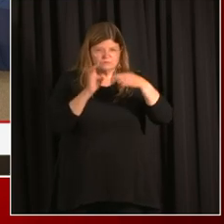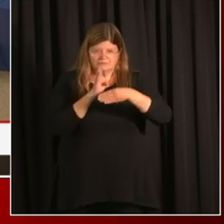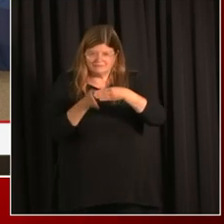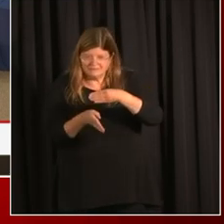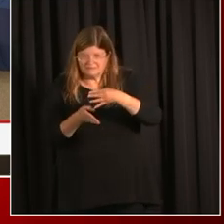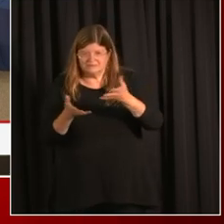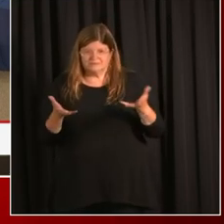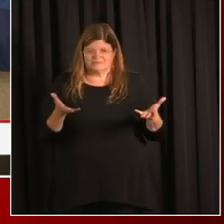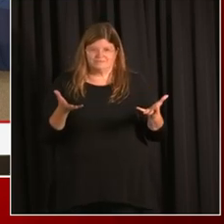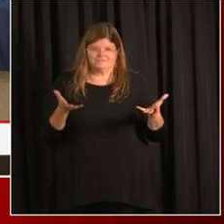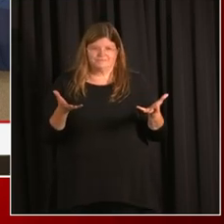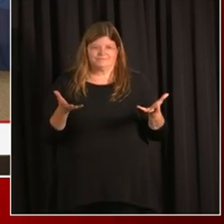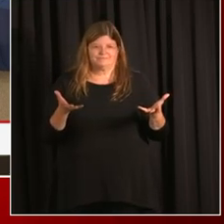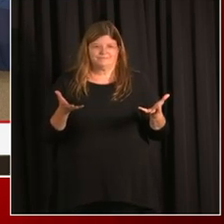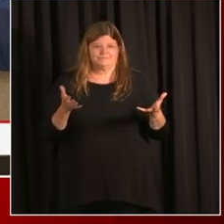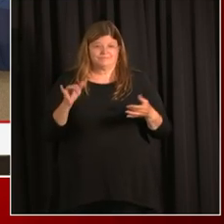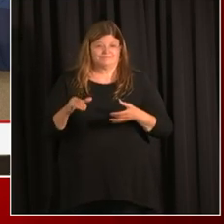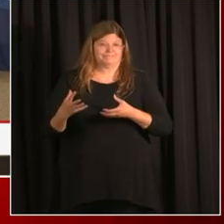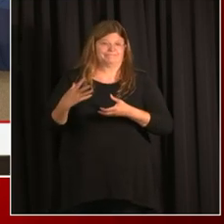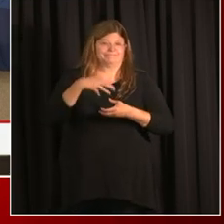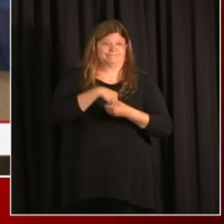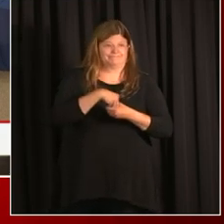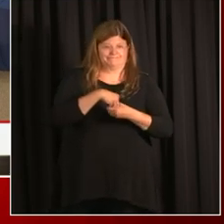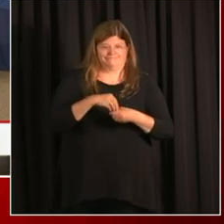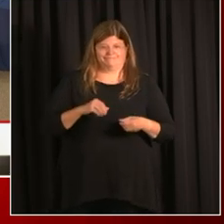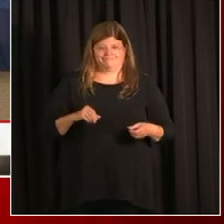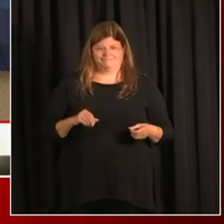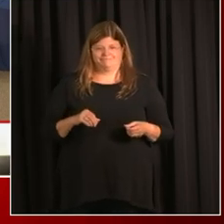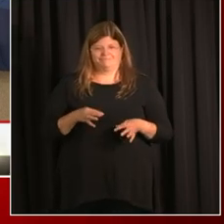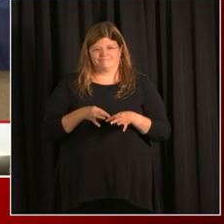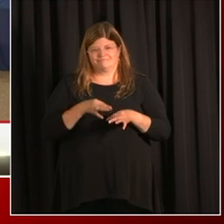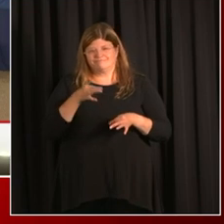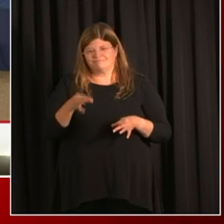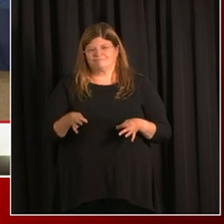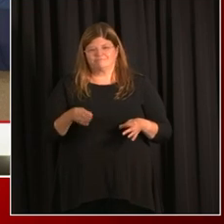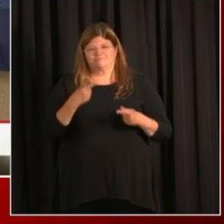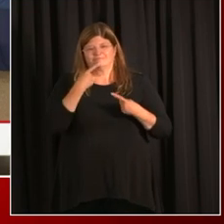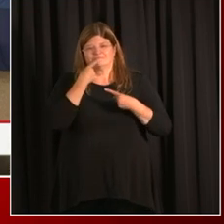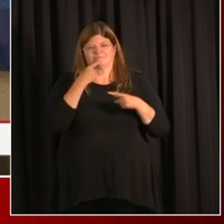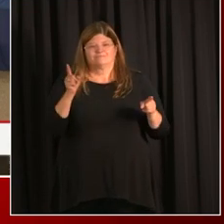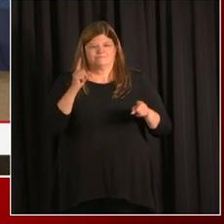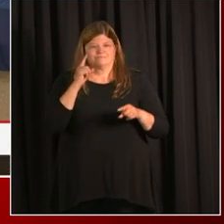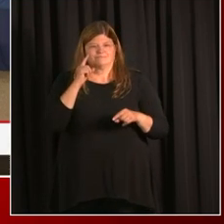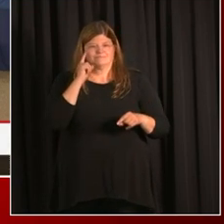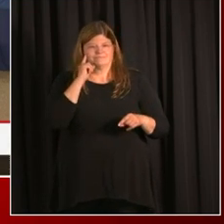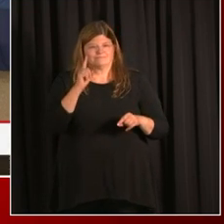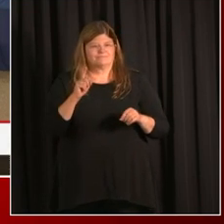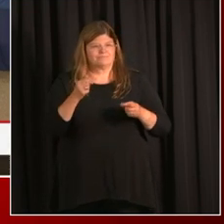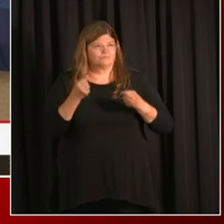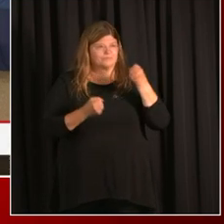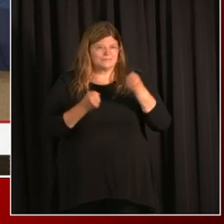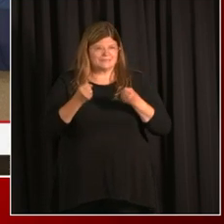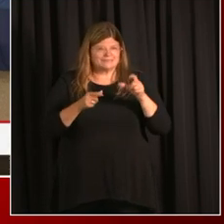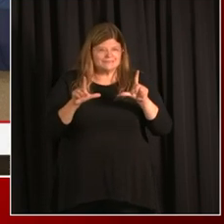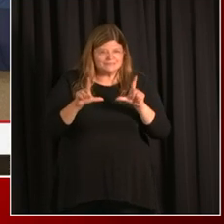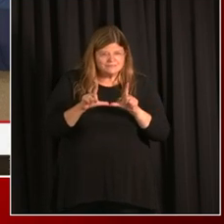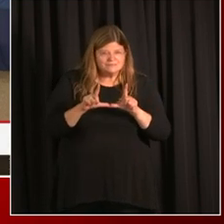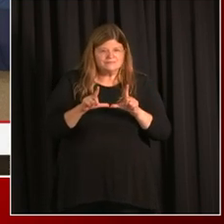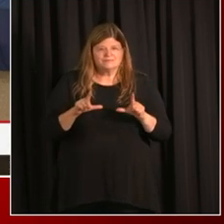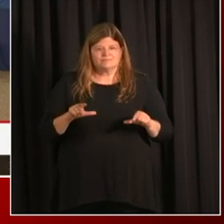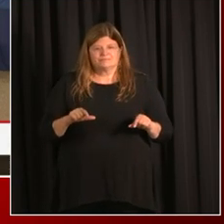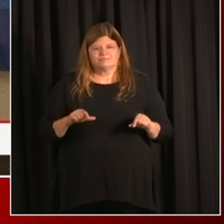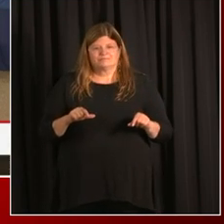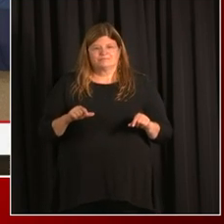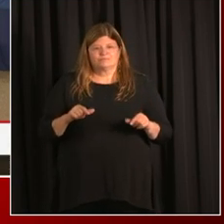days after. But that includes the extension of the expiration date for driver's licenses, both renewals and